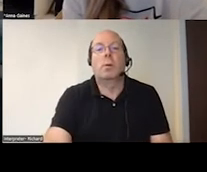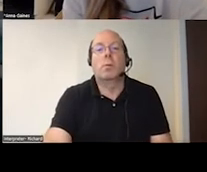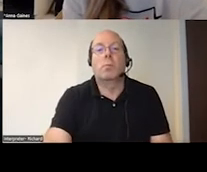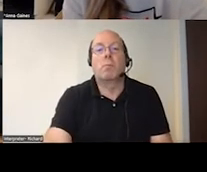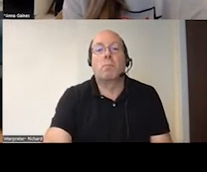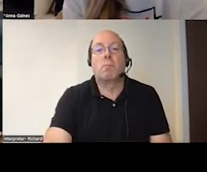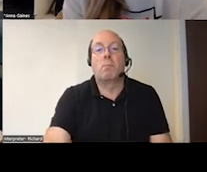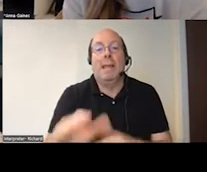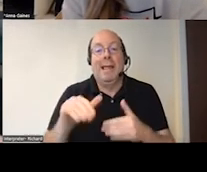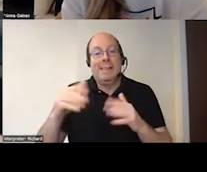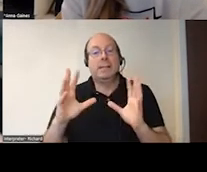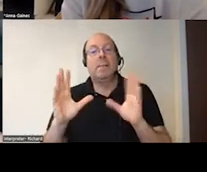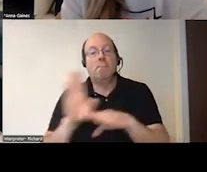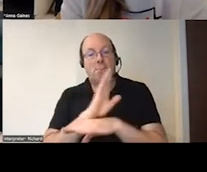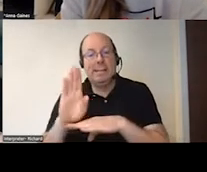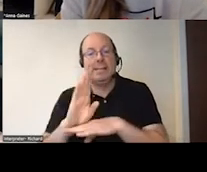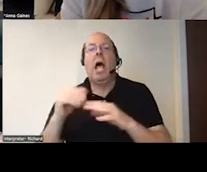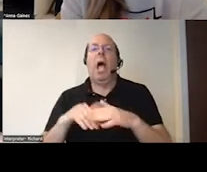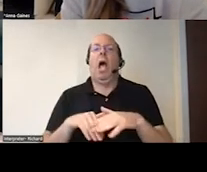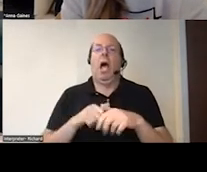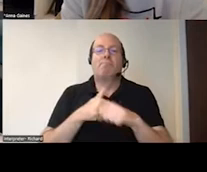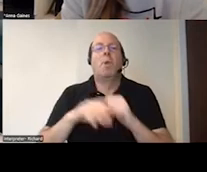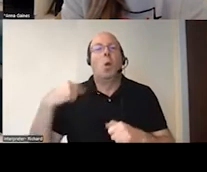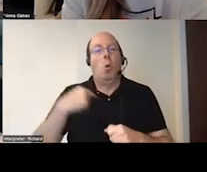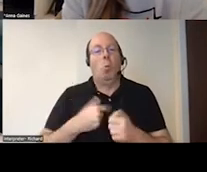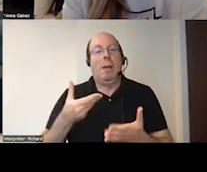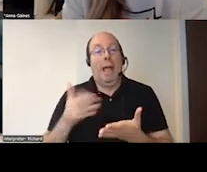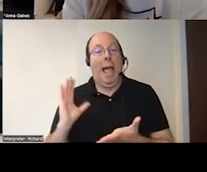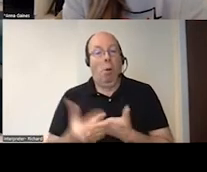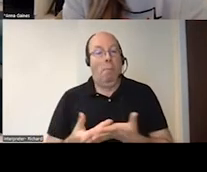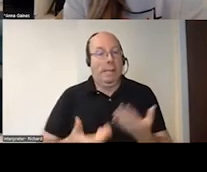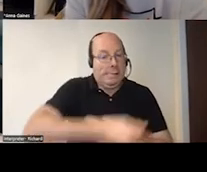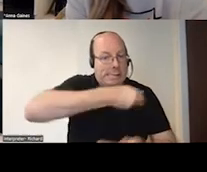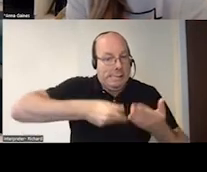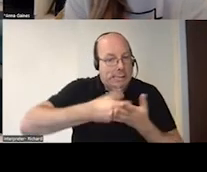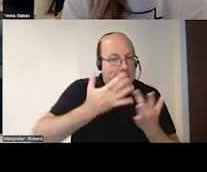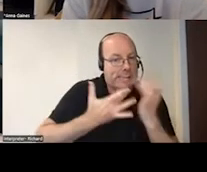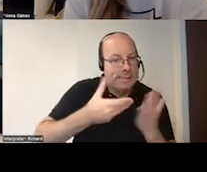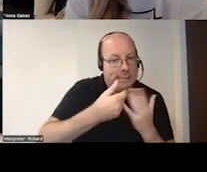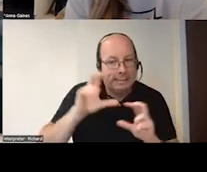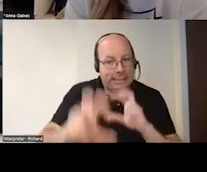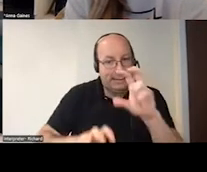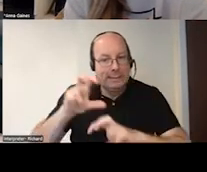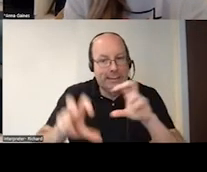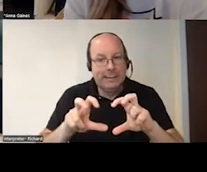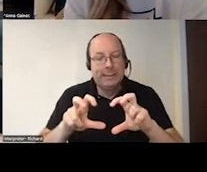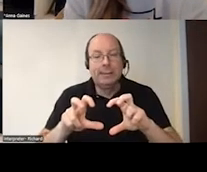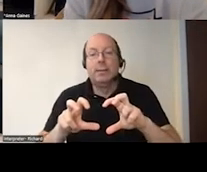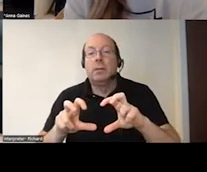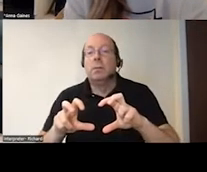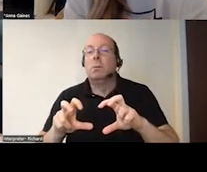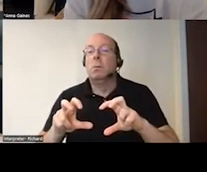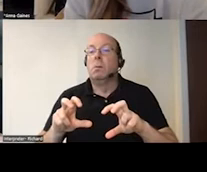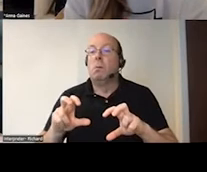went into it just assuming that we would have to bootstrap it and we'd have to raise our own money. And so when we got investor interest so